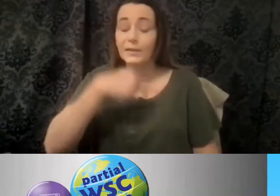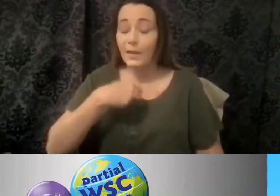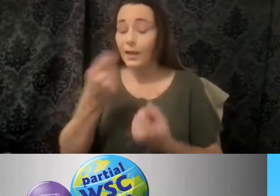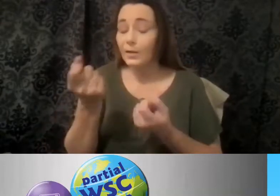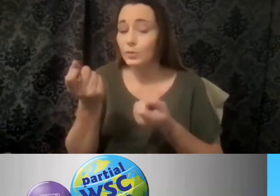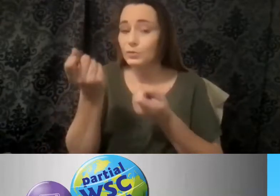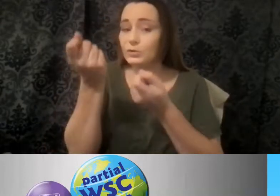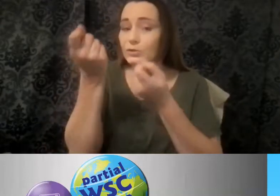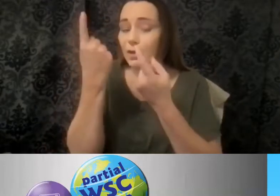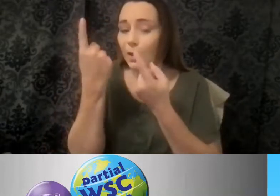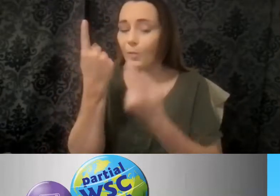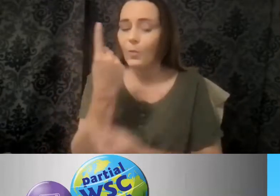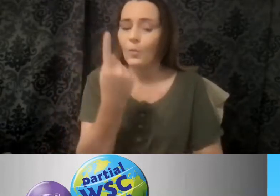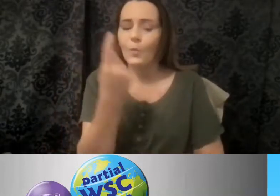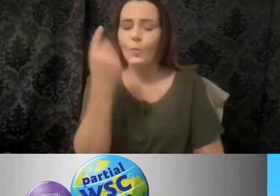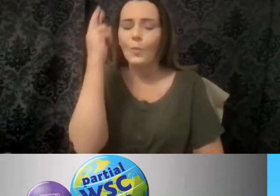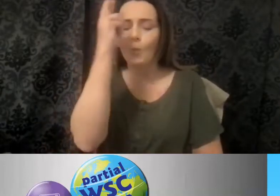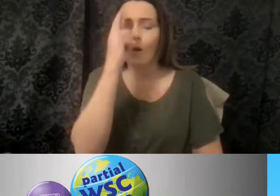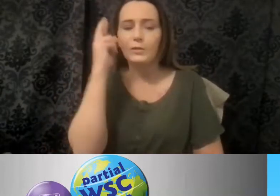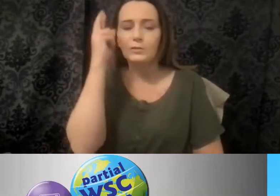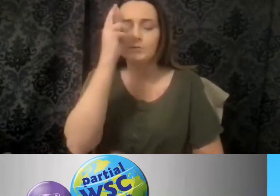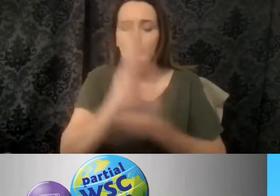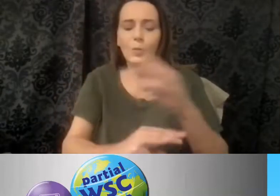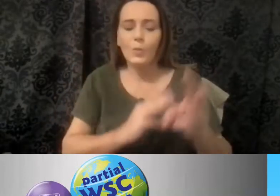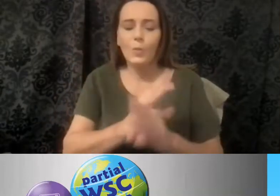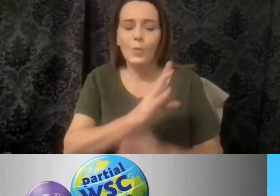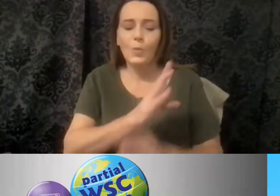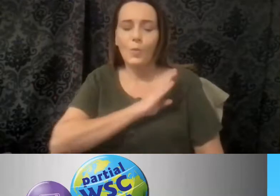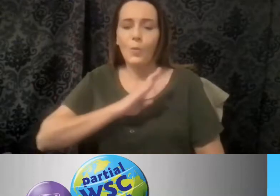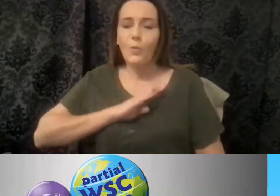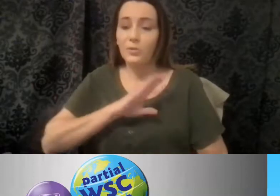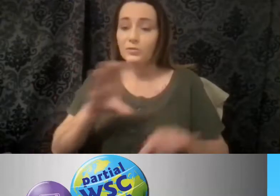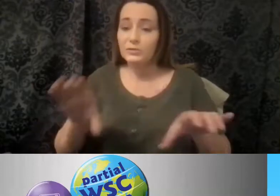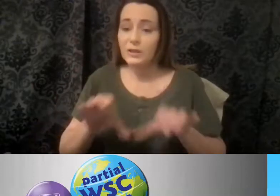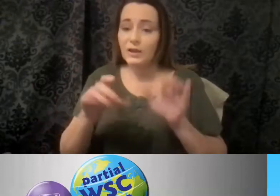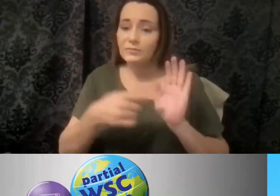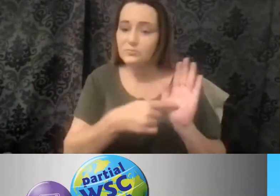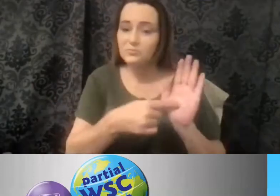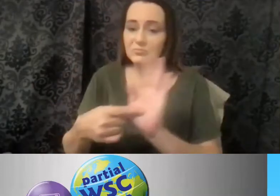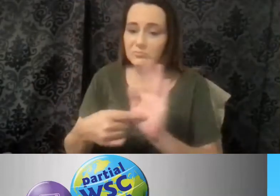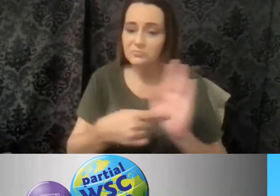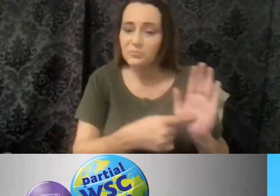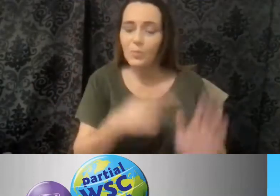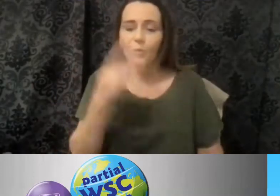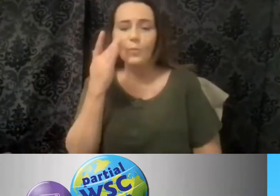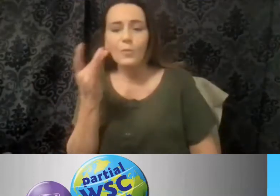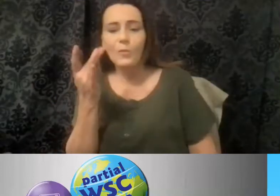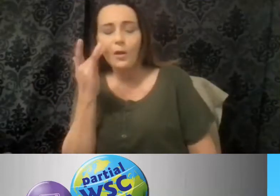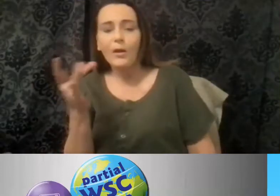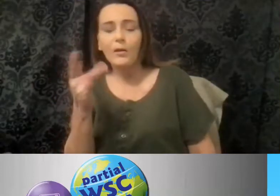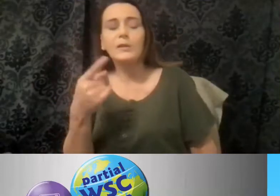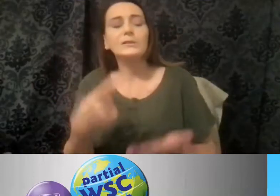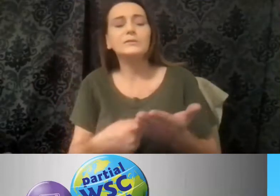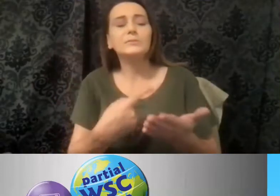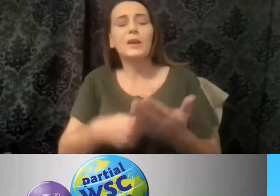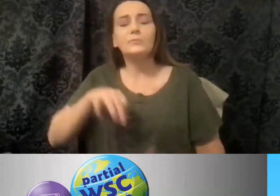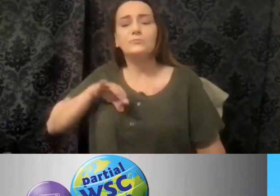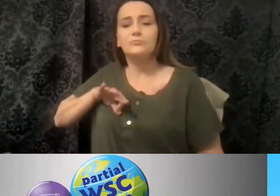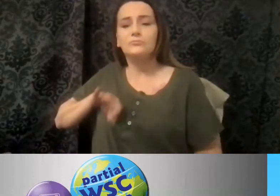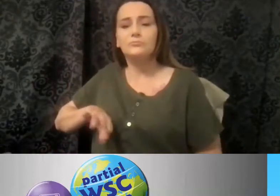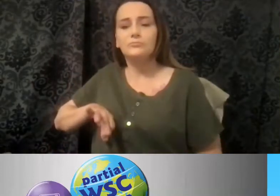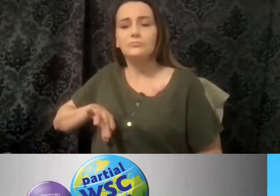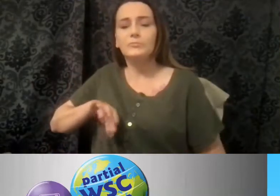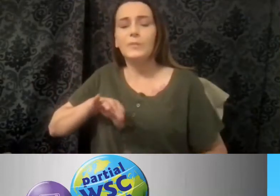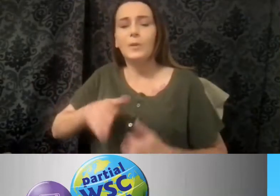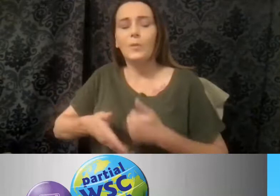that one of the reasons that the World Board does these is to sort of that can sometimes be a help when they